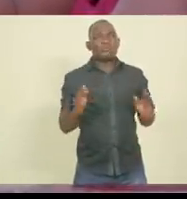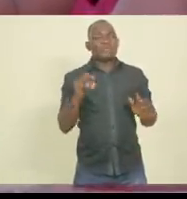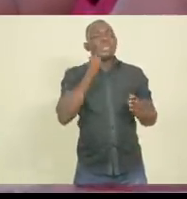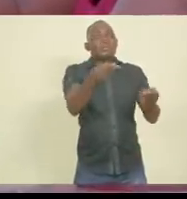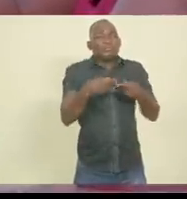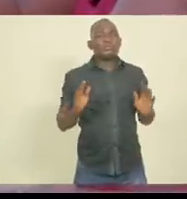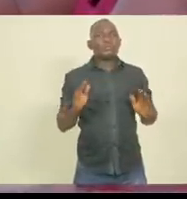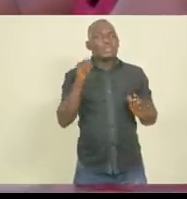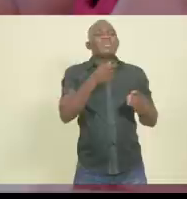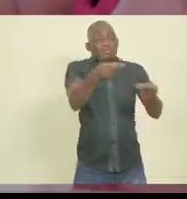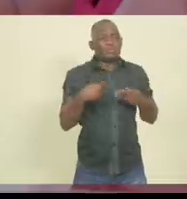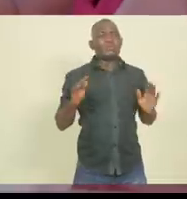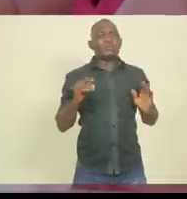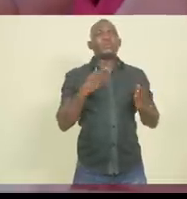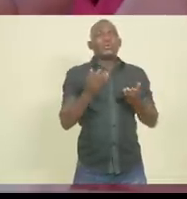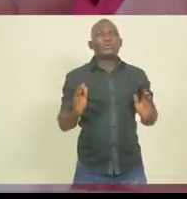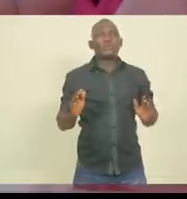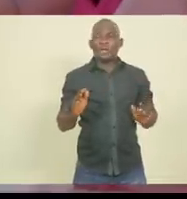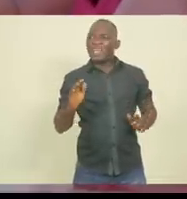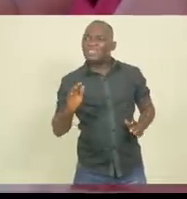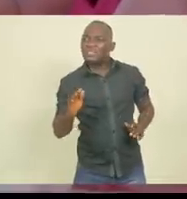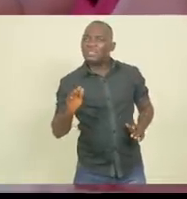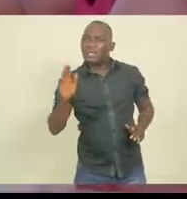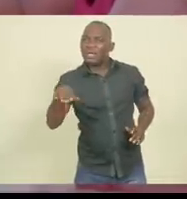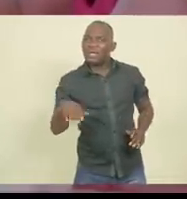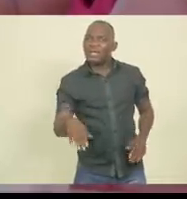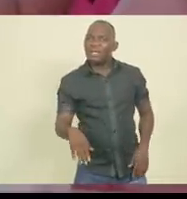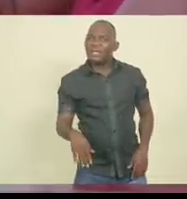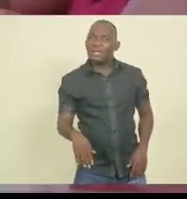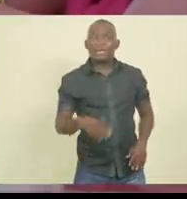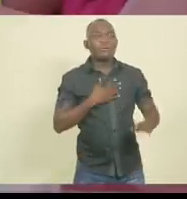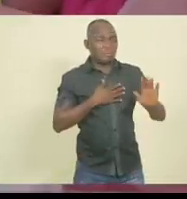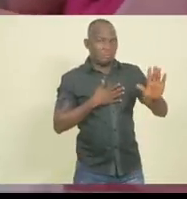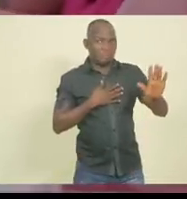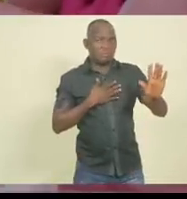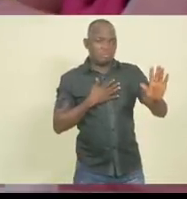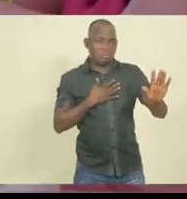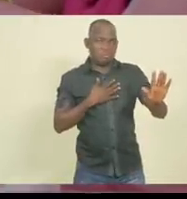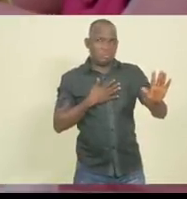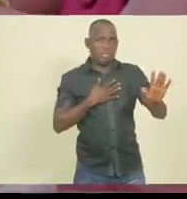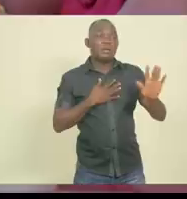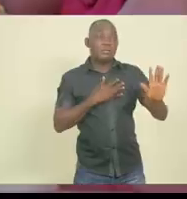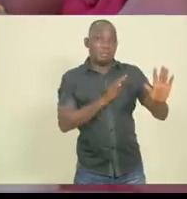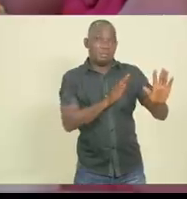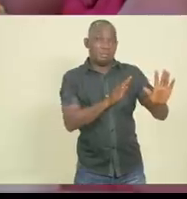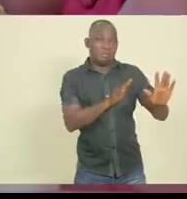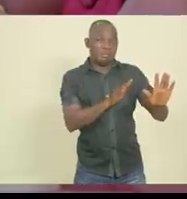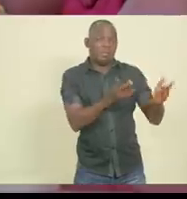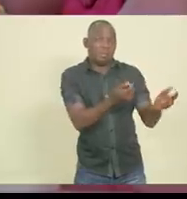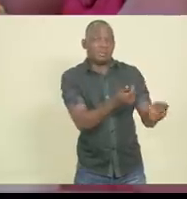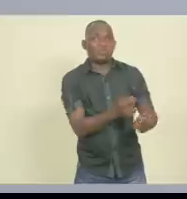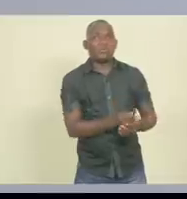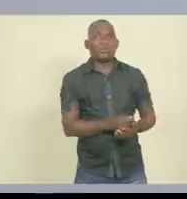Come on, Cox, I'll take her. Kofi. Please, can you just give us a few